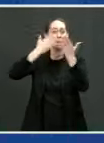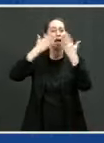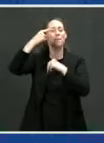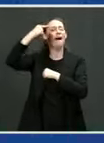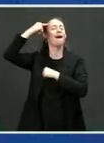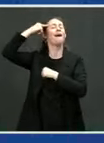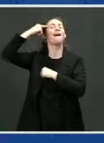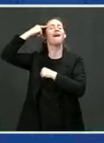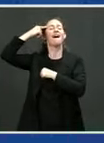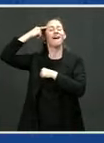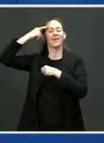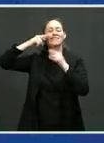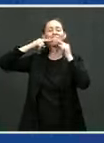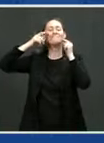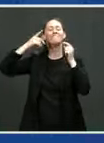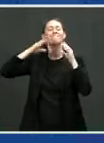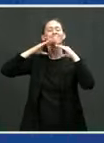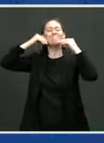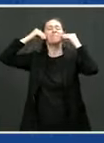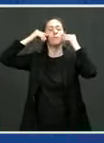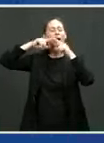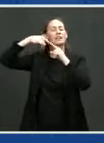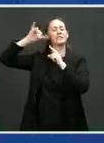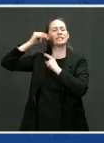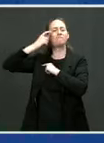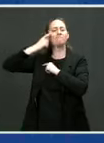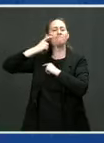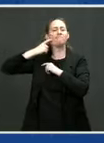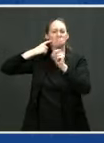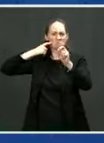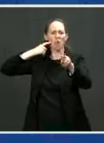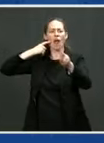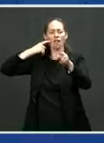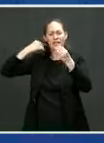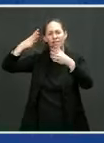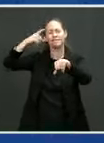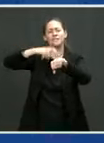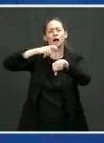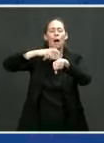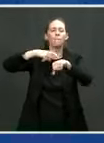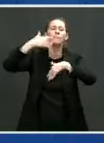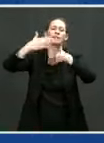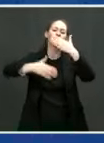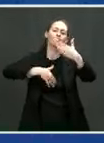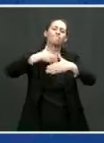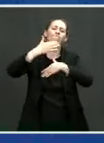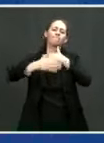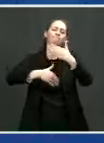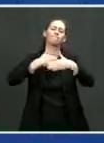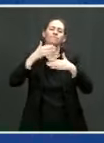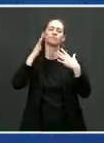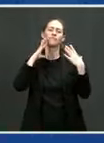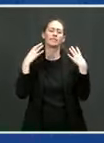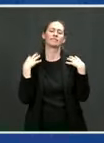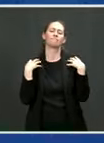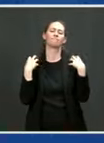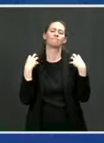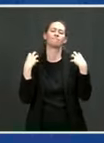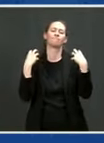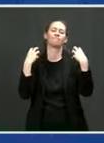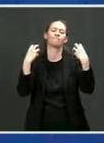I promise you it's going to come. It just takes a while. It takes a while. But when it